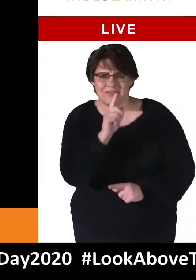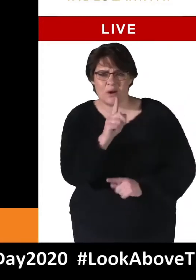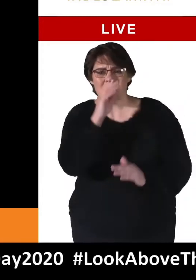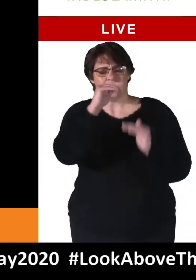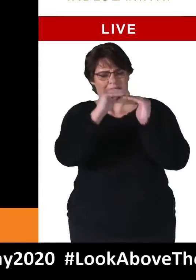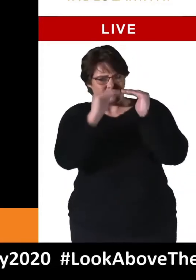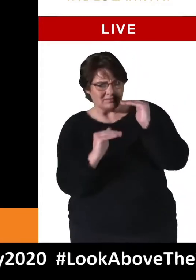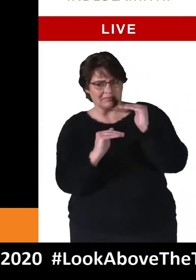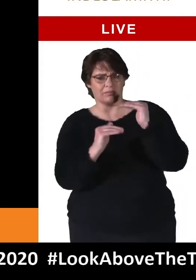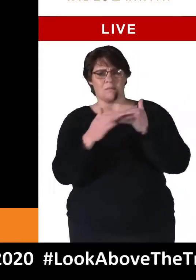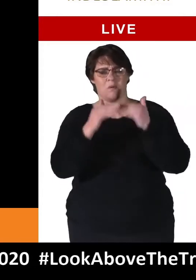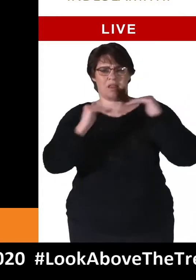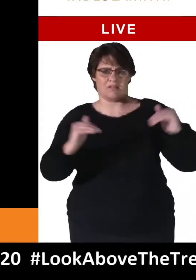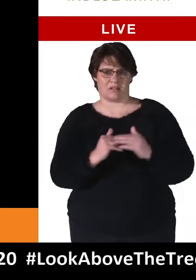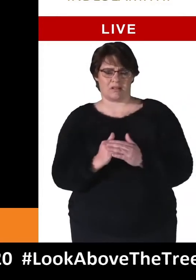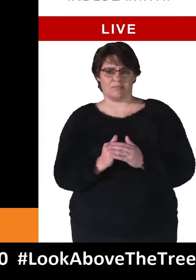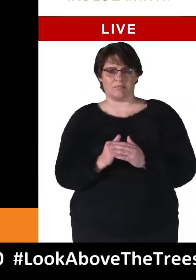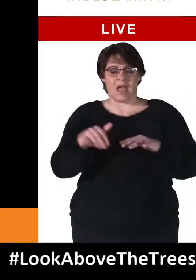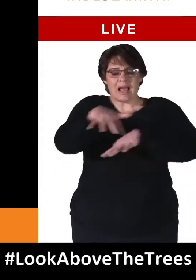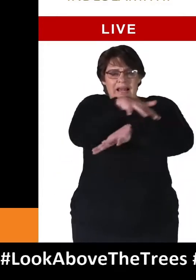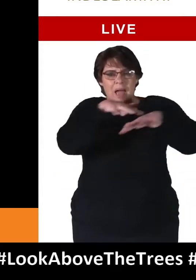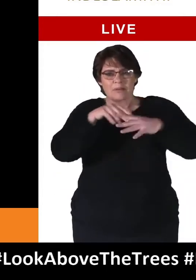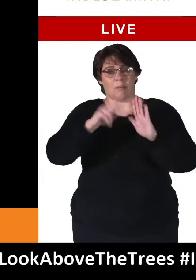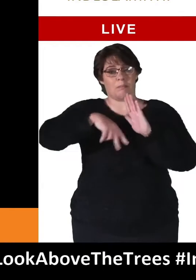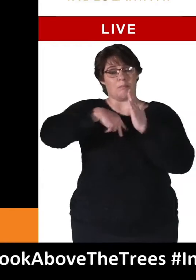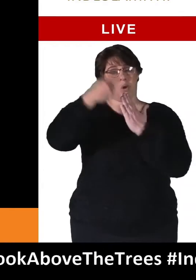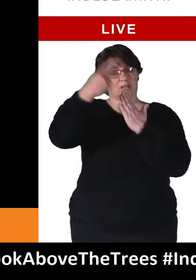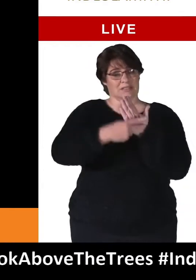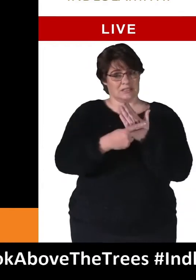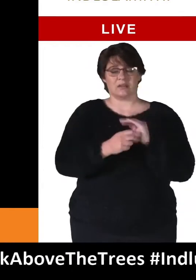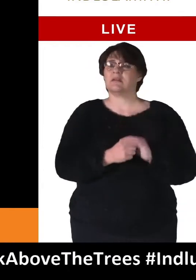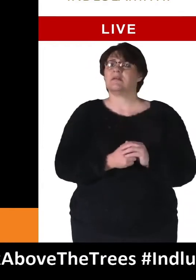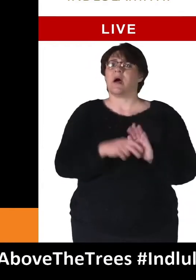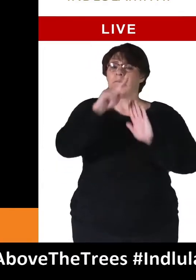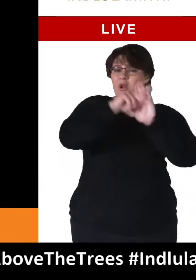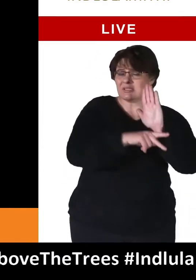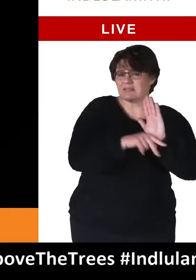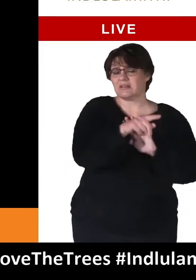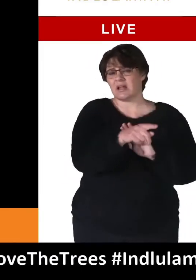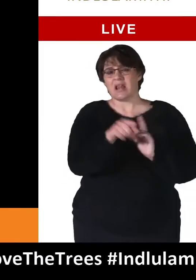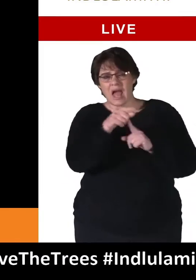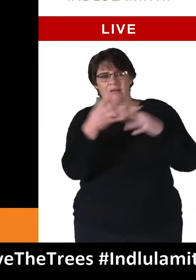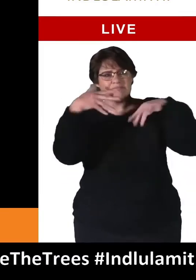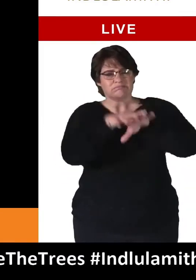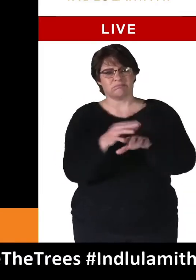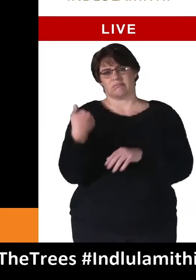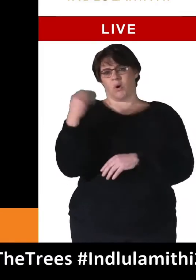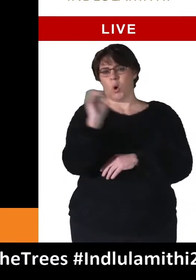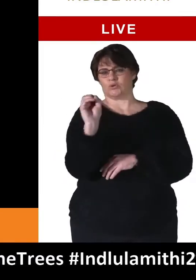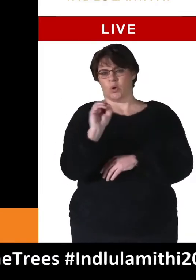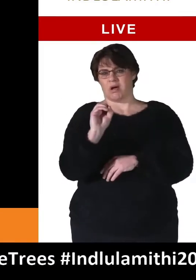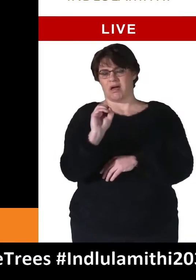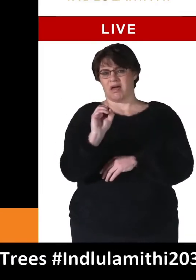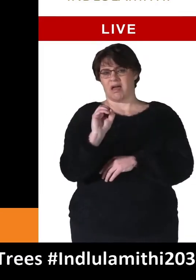a level. On climate policy, even though government approved the Integrated Resource Plan in October